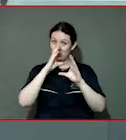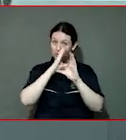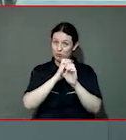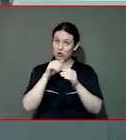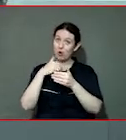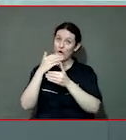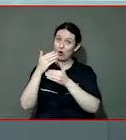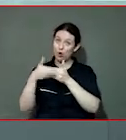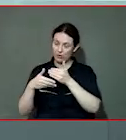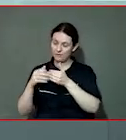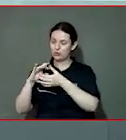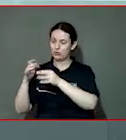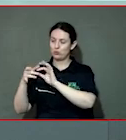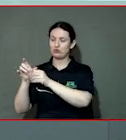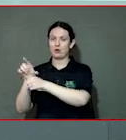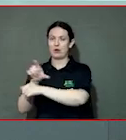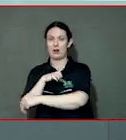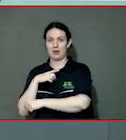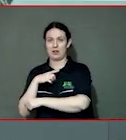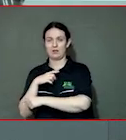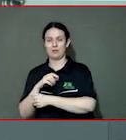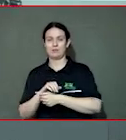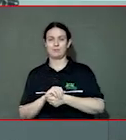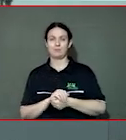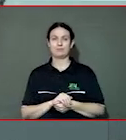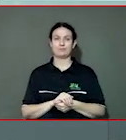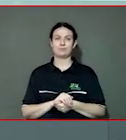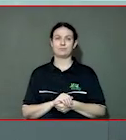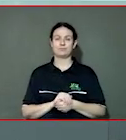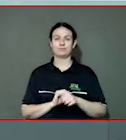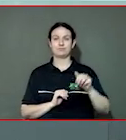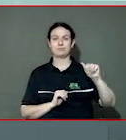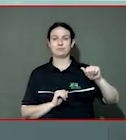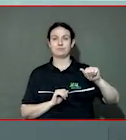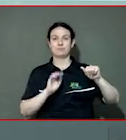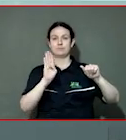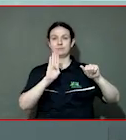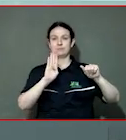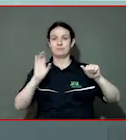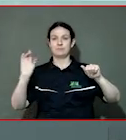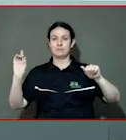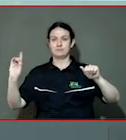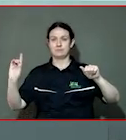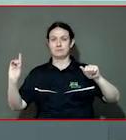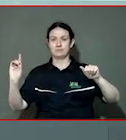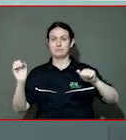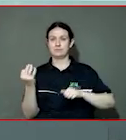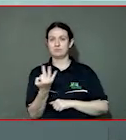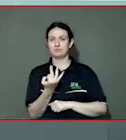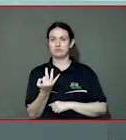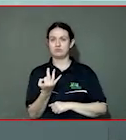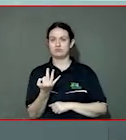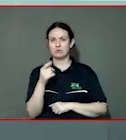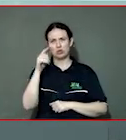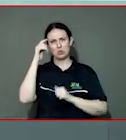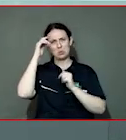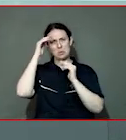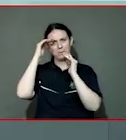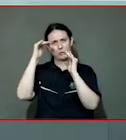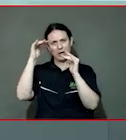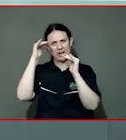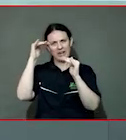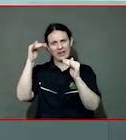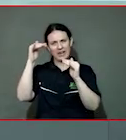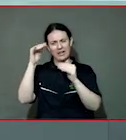length. Okay, now they ask you, compounds A, B, and D, predict the value of the boiling point